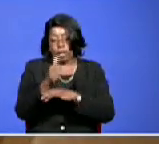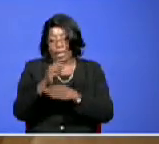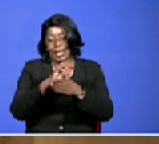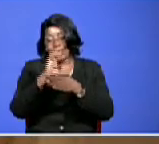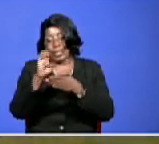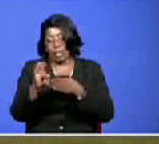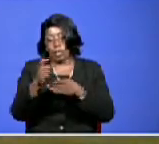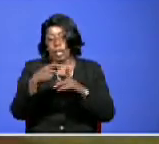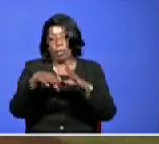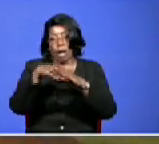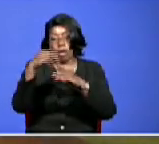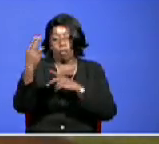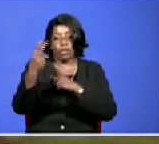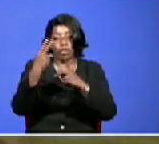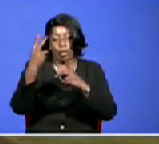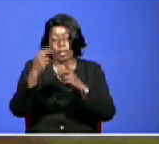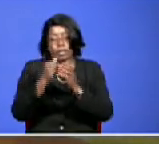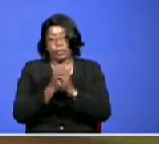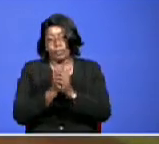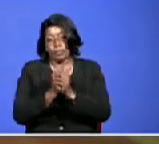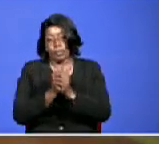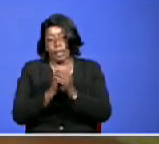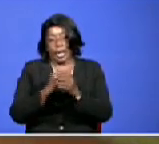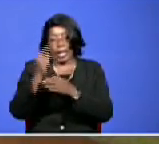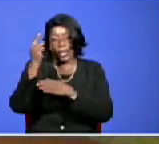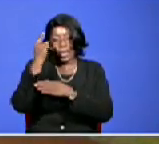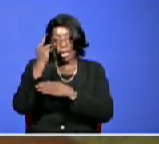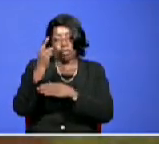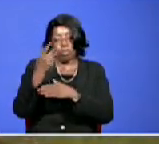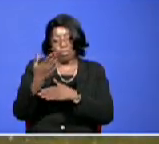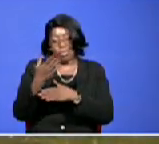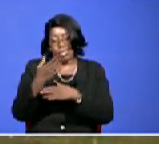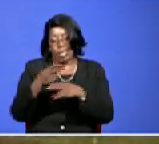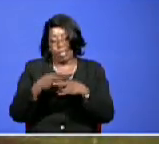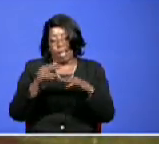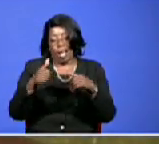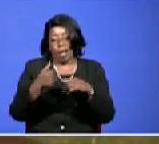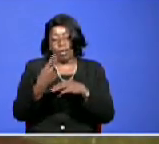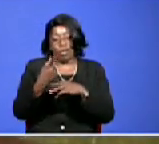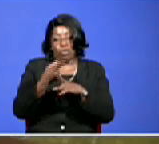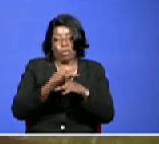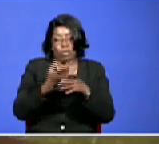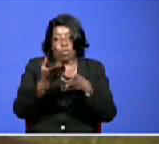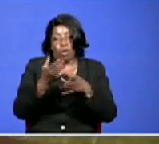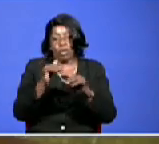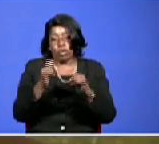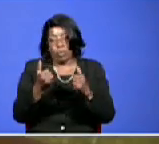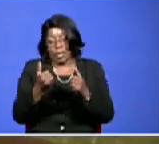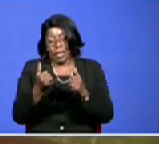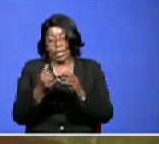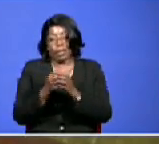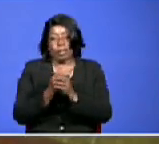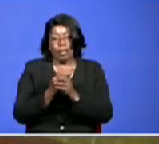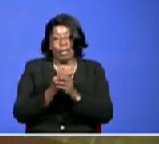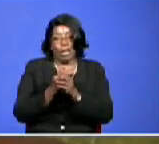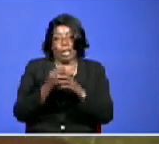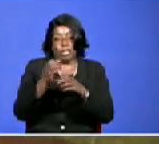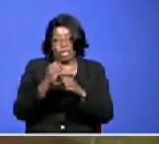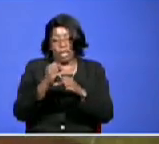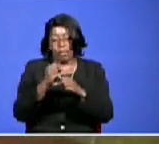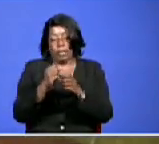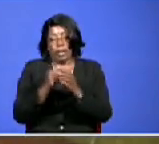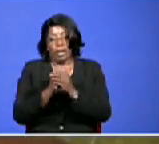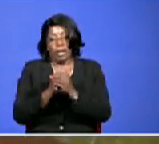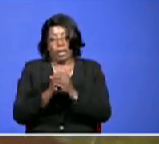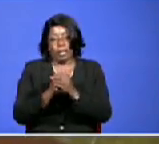we should come out victorious. I think that we definitely narrowed down within those 2 months of how we want to play and what we're expecting from players tactically, shape, position,